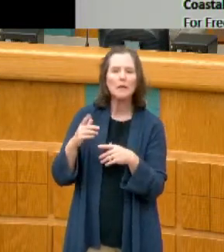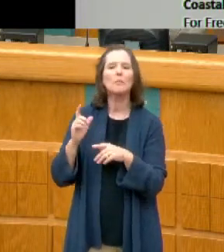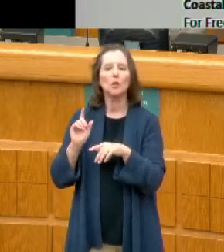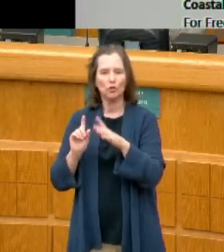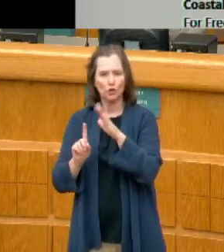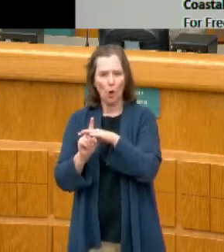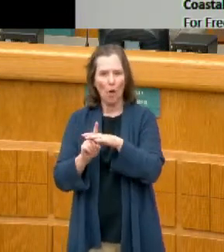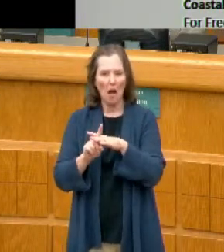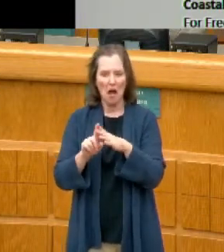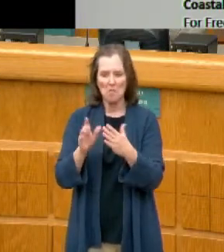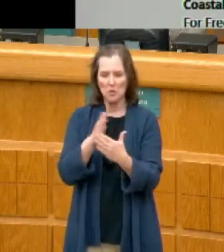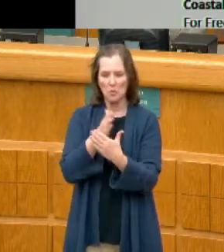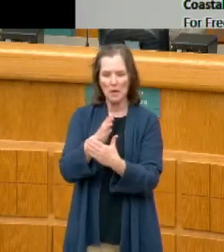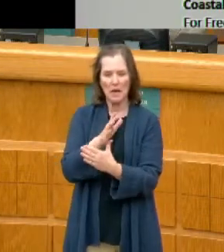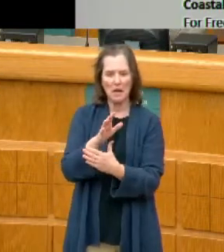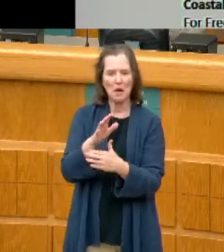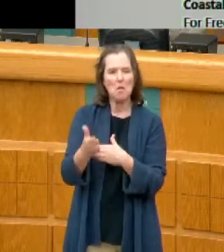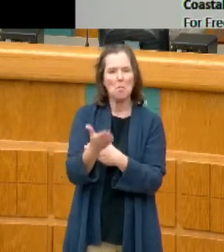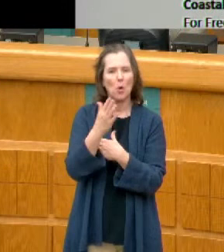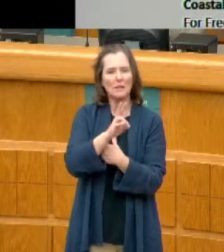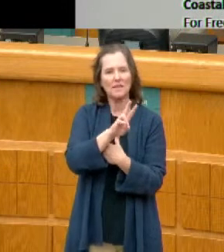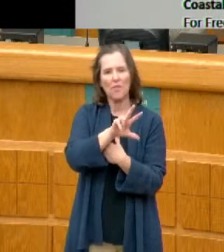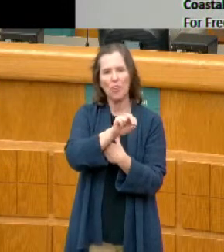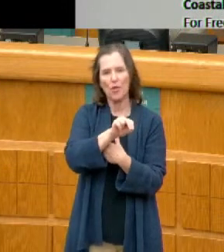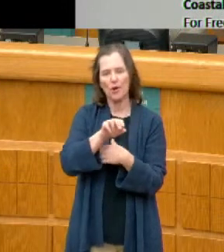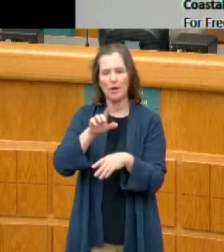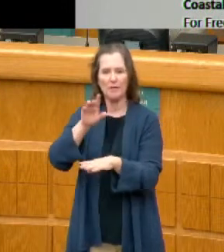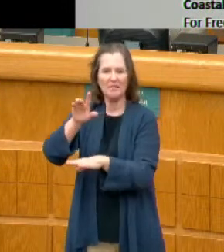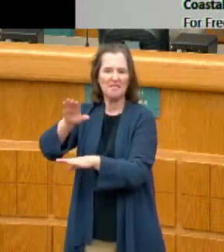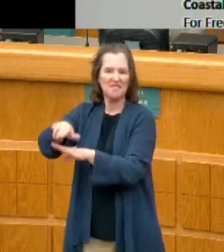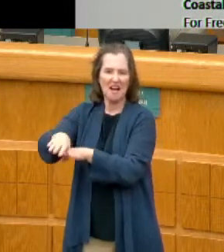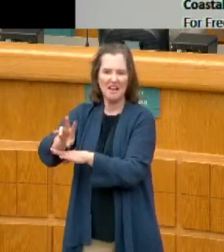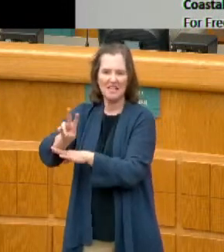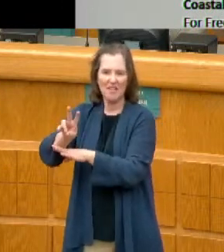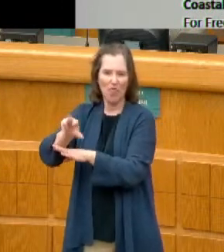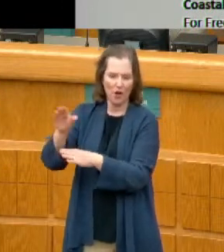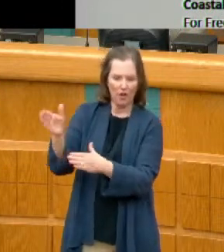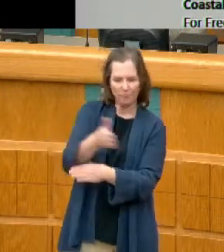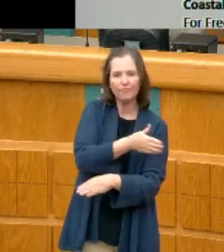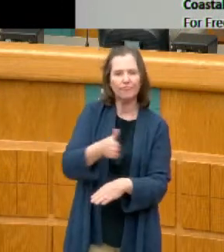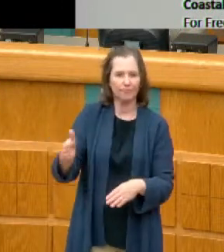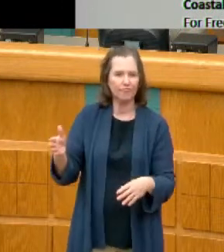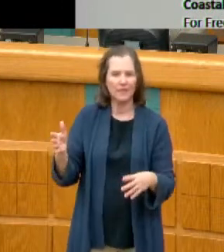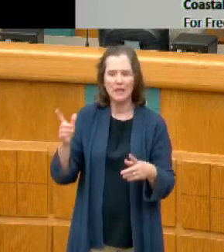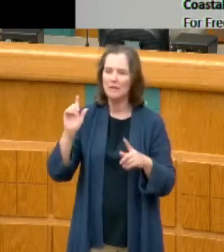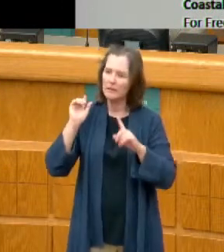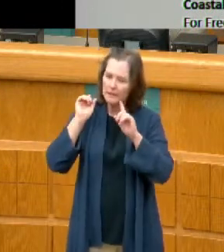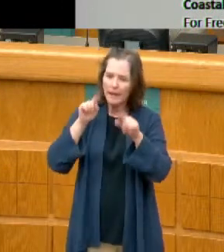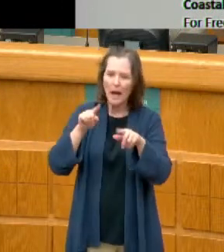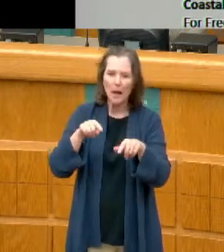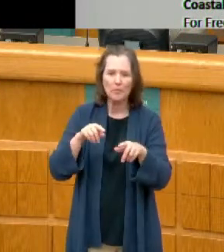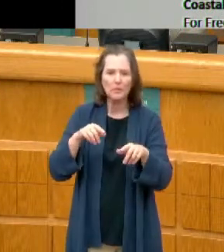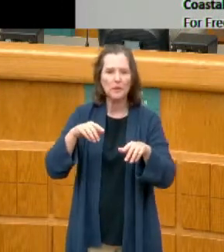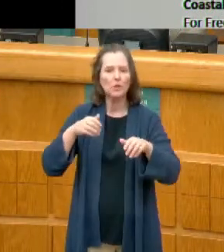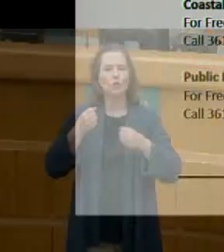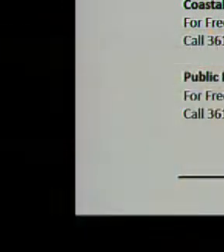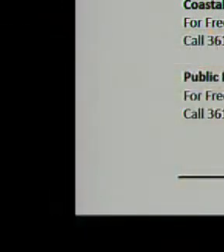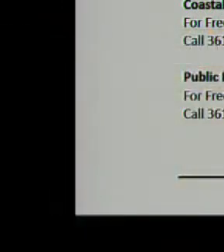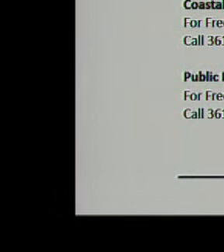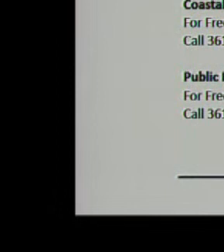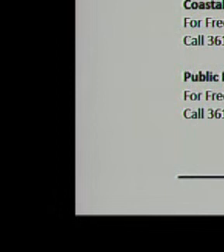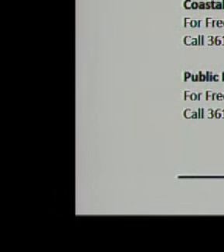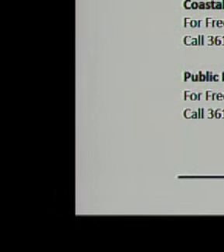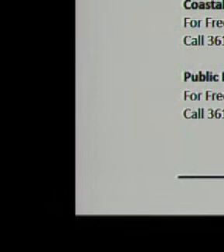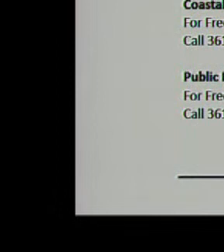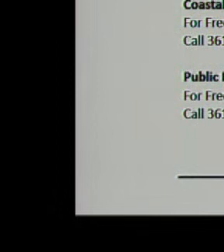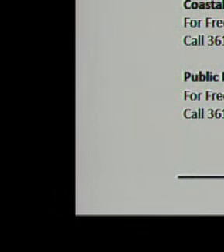If you've been waiting to get vaccinated, you didn't want to get out of your car, you didn't want to walk, just come through our drive-through. We'll